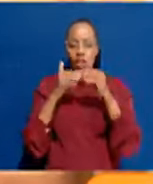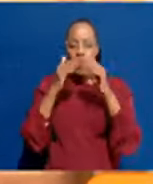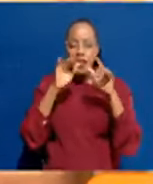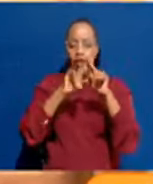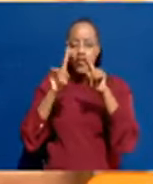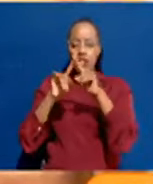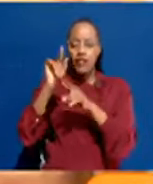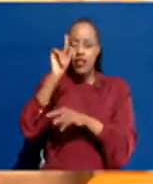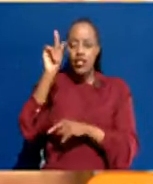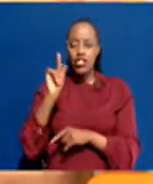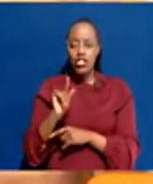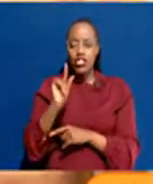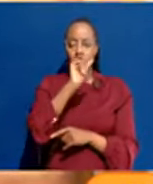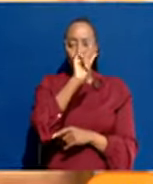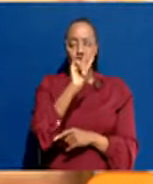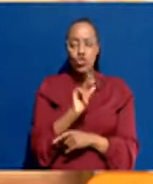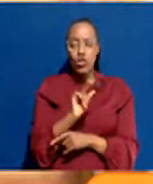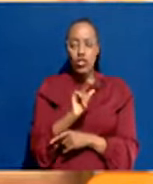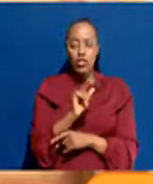different regions.